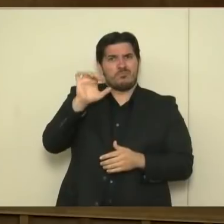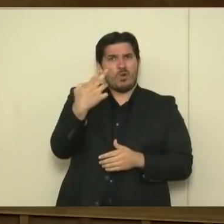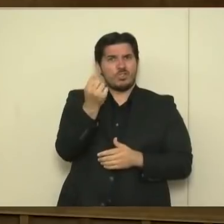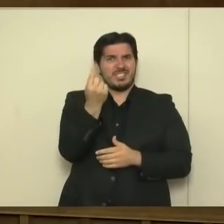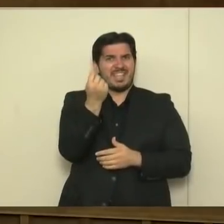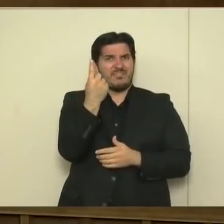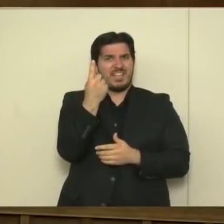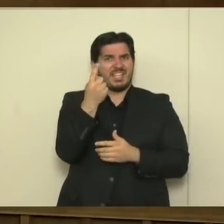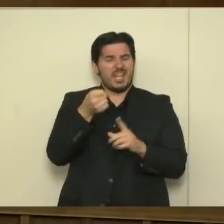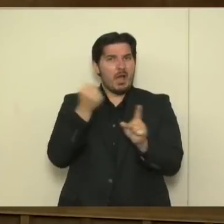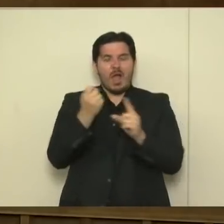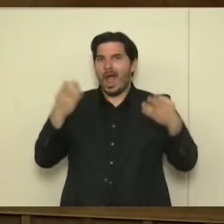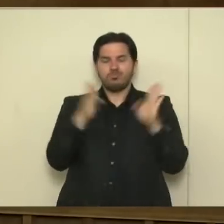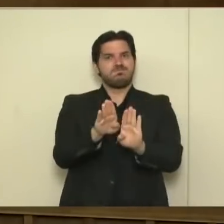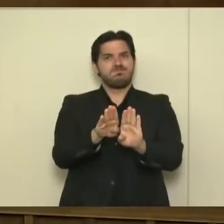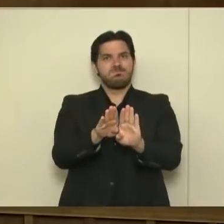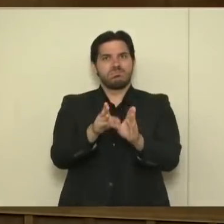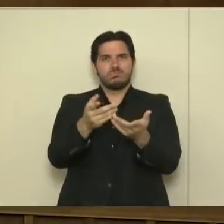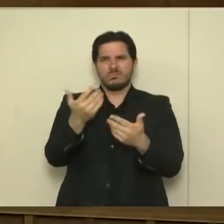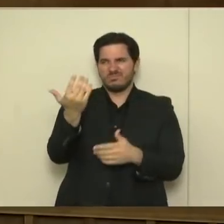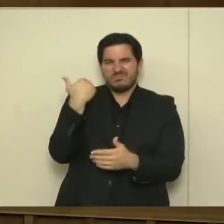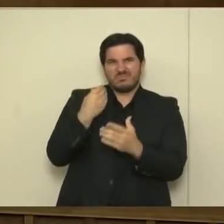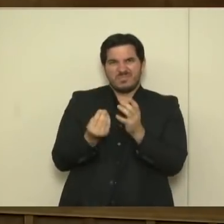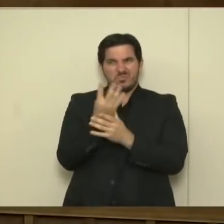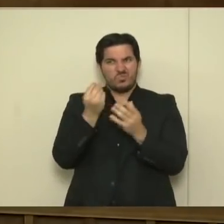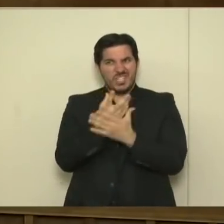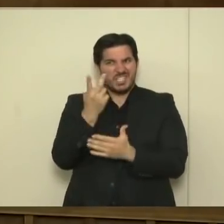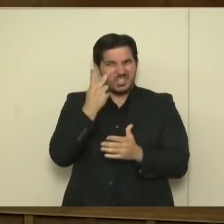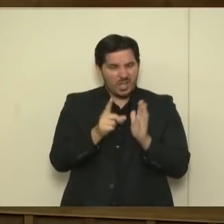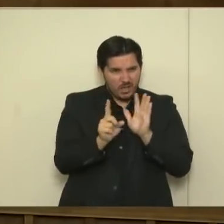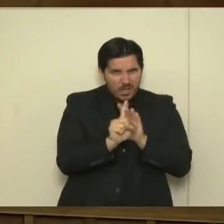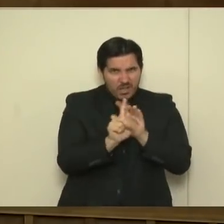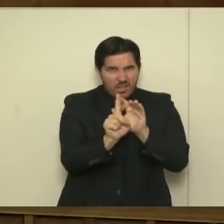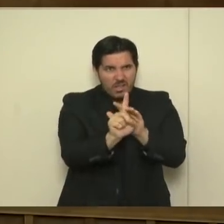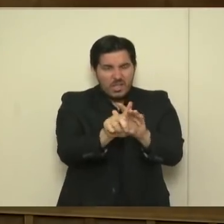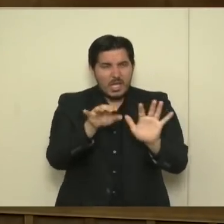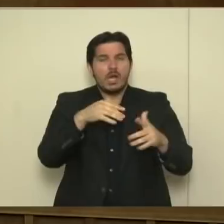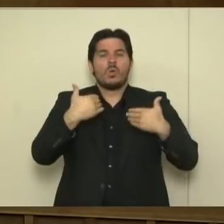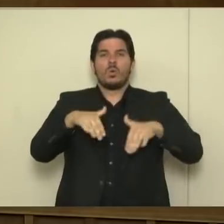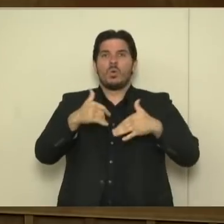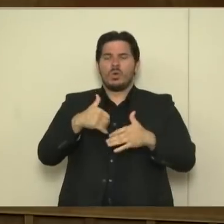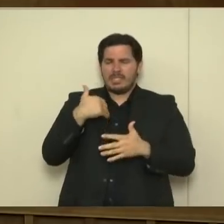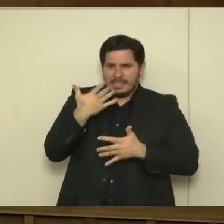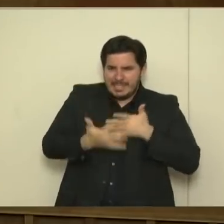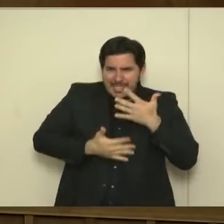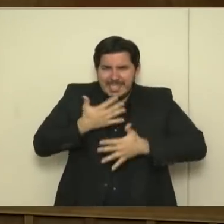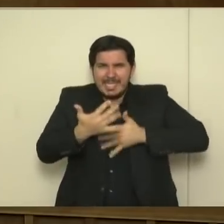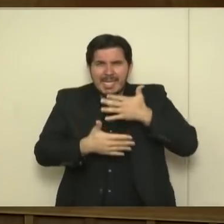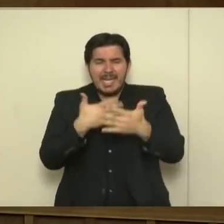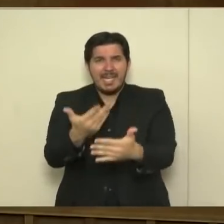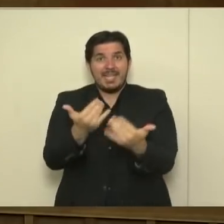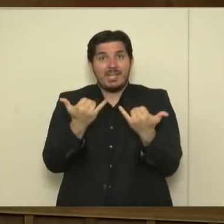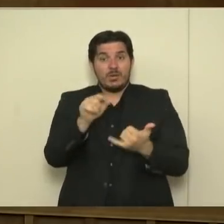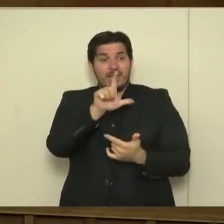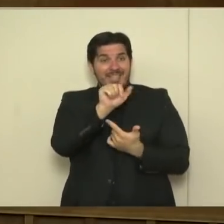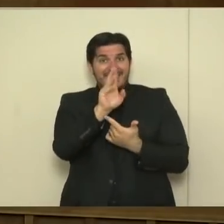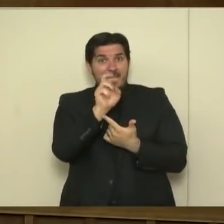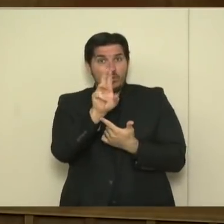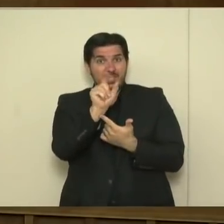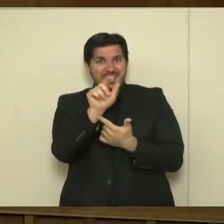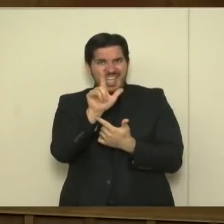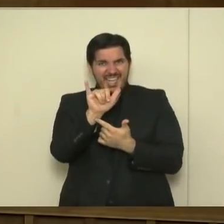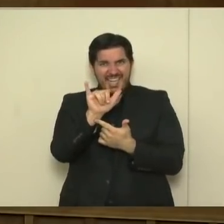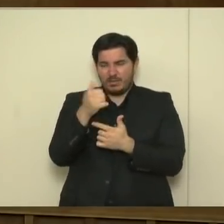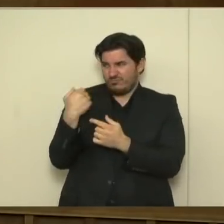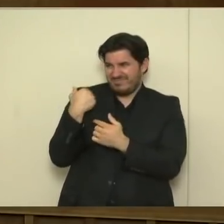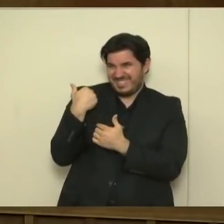our school buildings back in the spring when we first saw cases. And so the fact that we're now here after Labor Day and starting to welcome